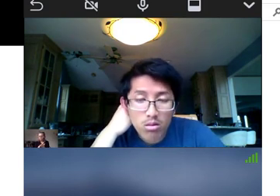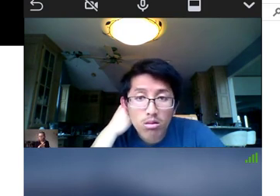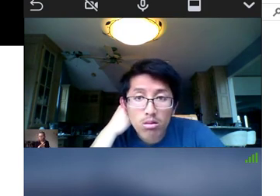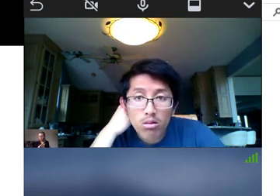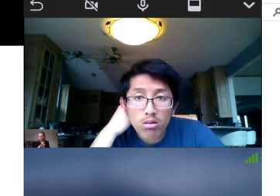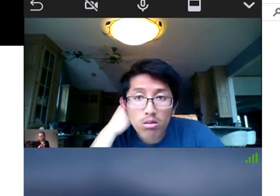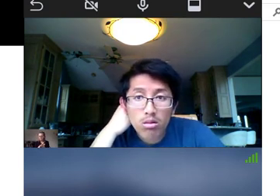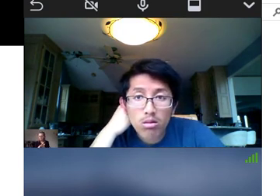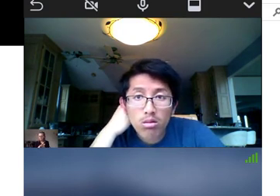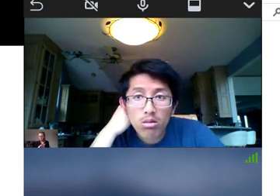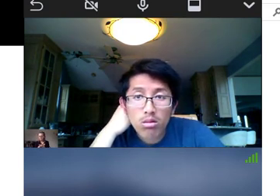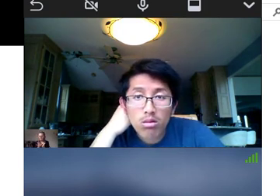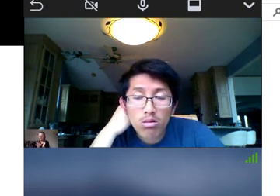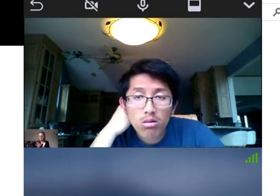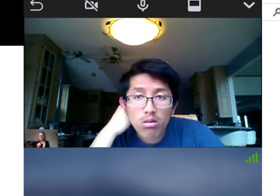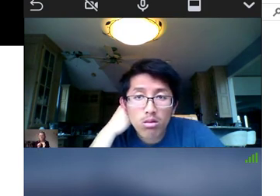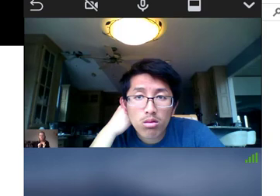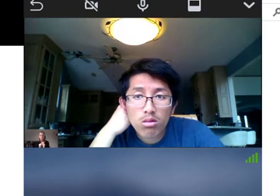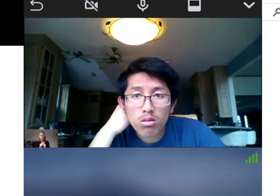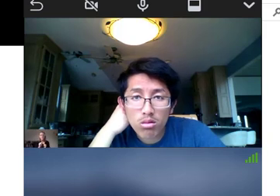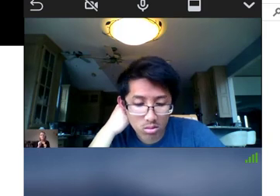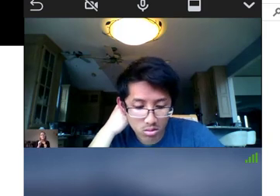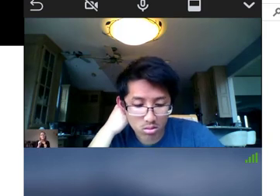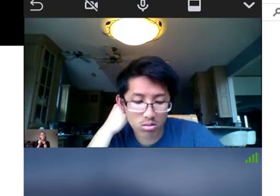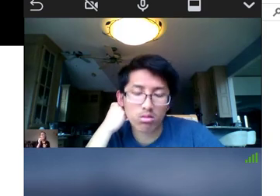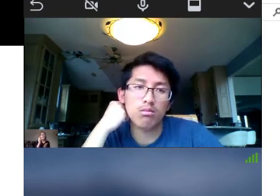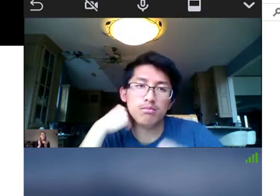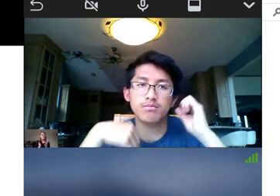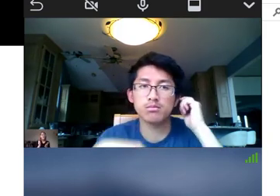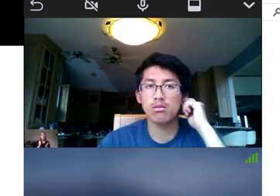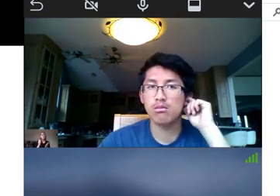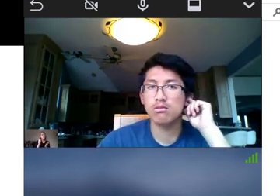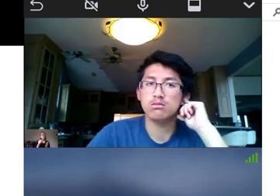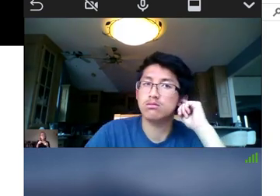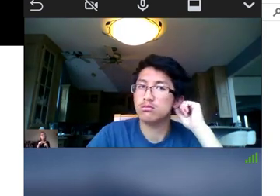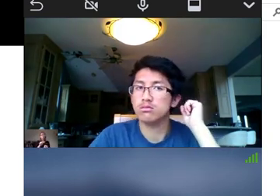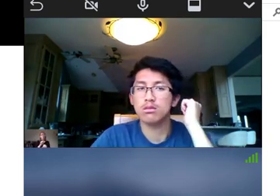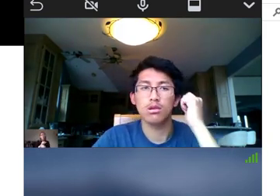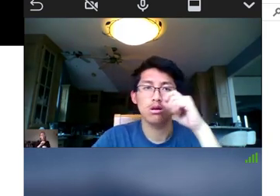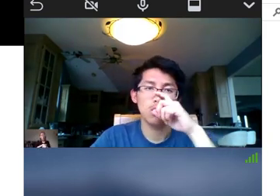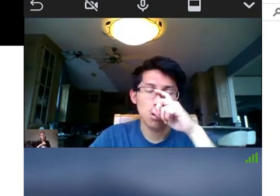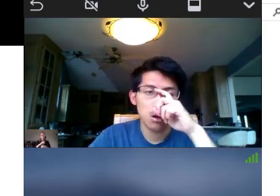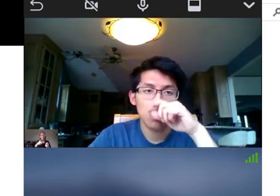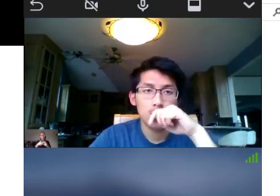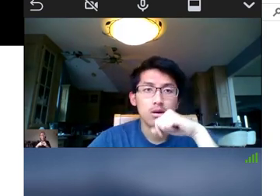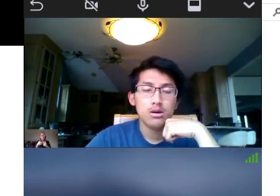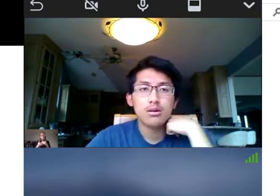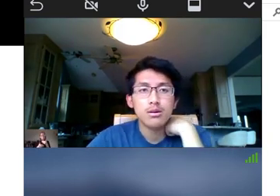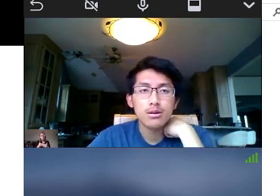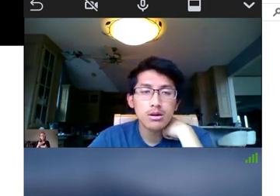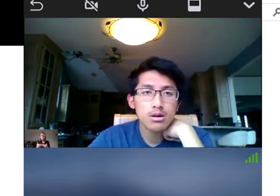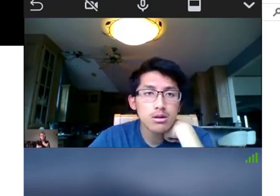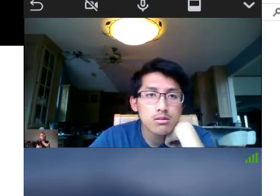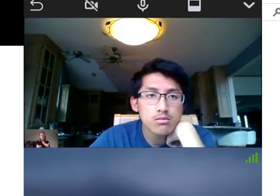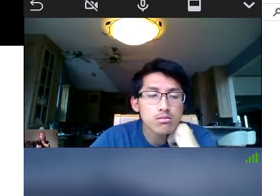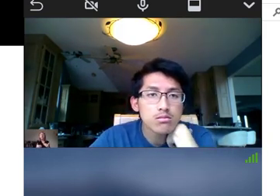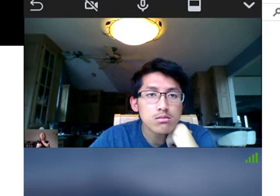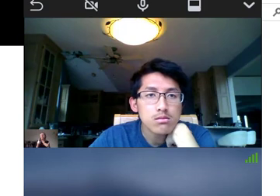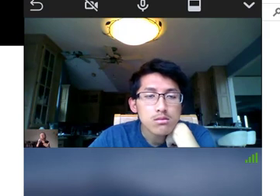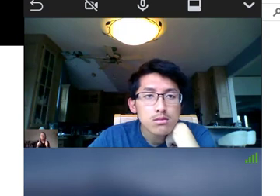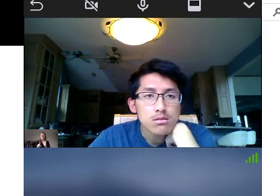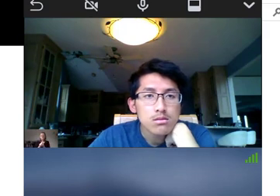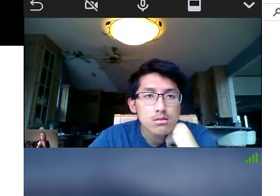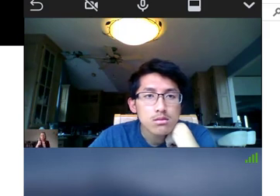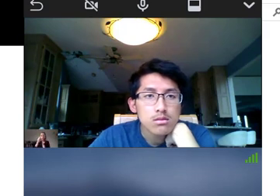There we go. So we may end up adding more assumptions as we go through the problem, but these are ones we can track kind of right away. We're going to go